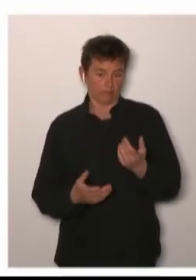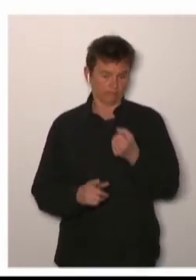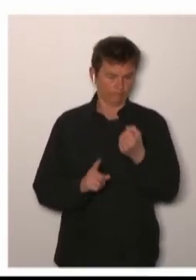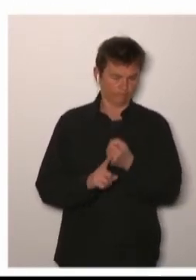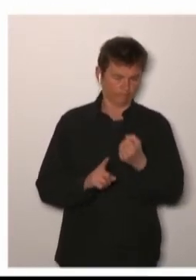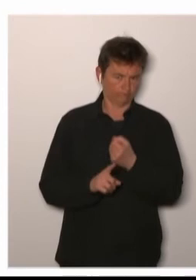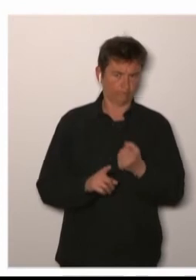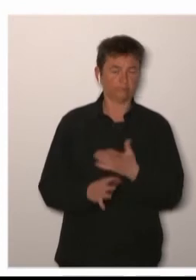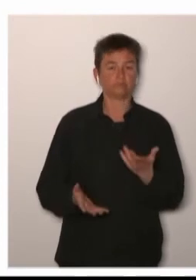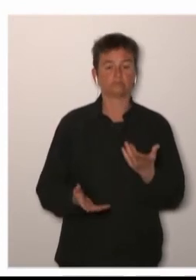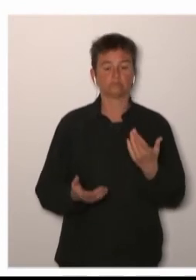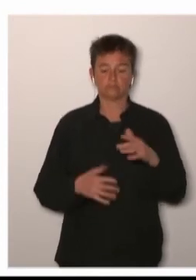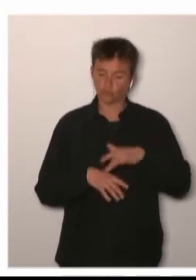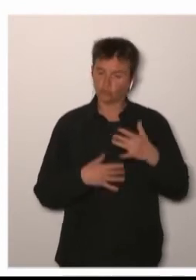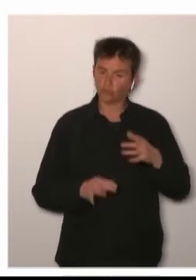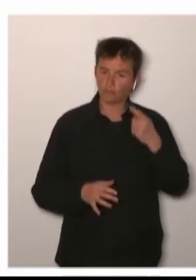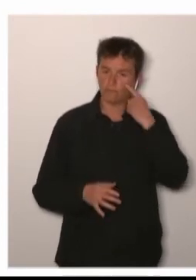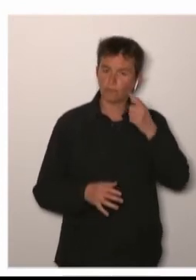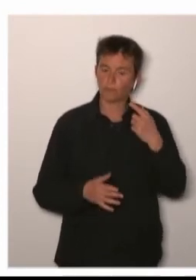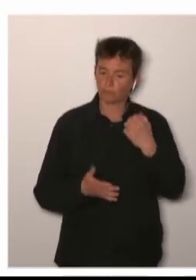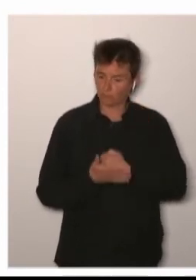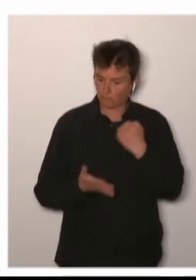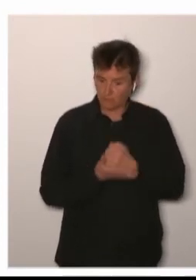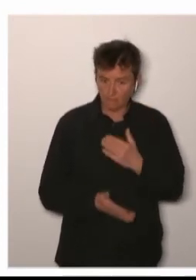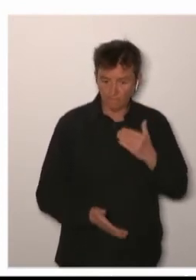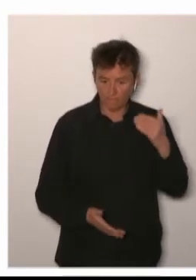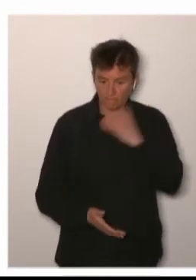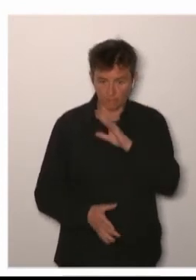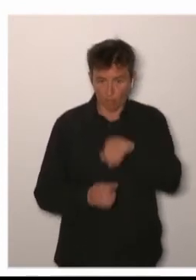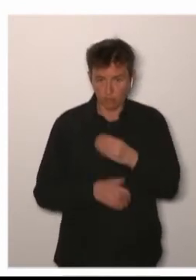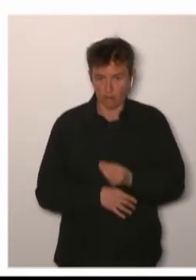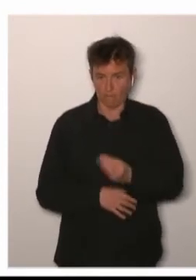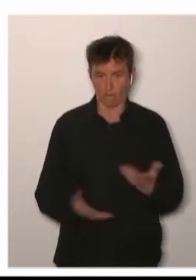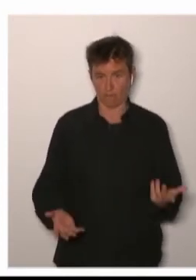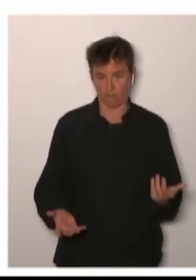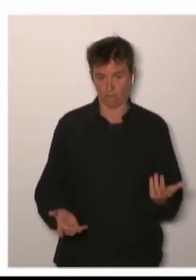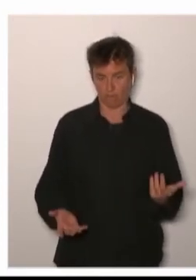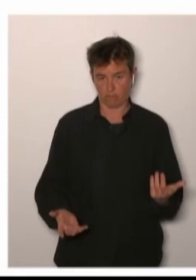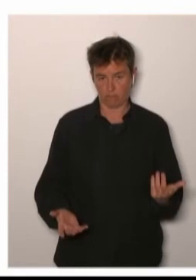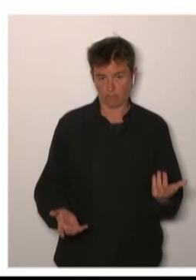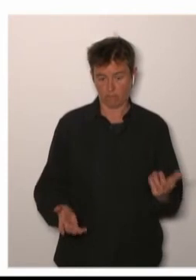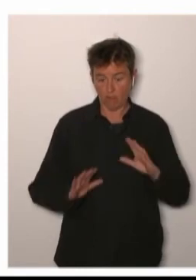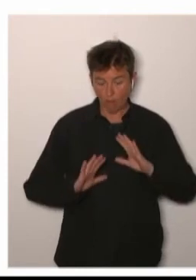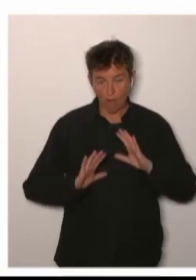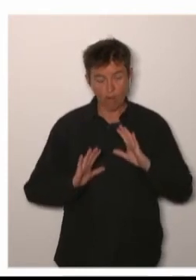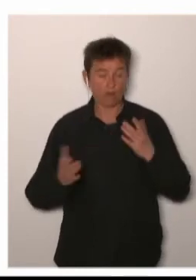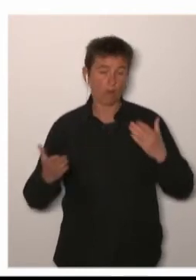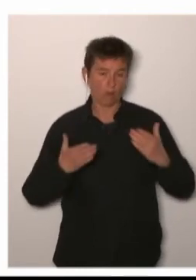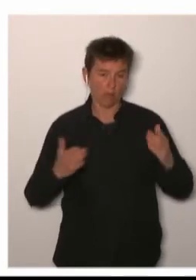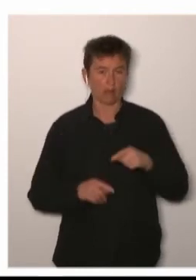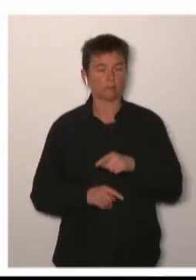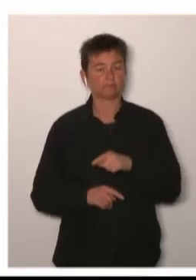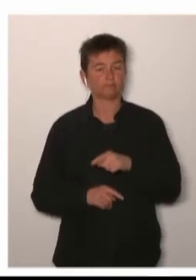so fast, even for children. How can we accelerate childhood clinical